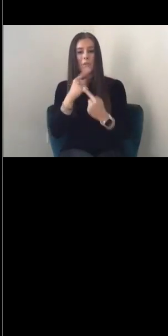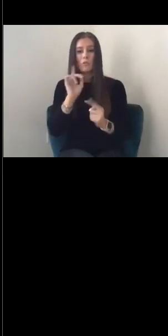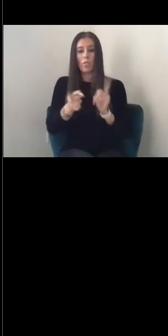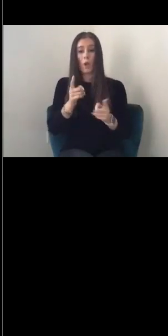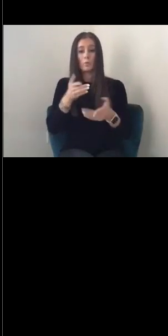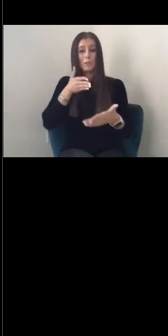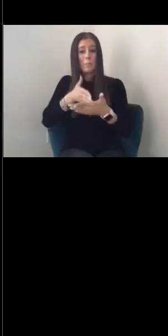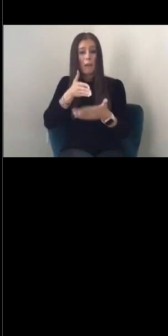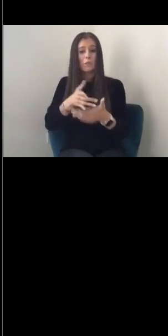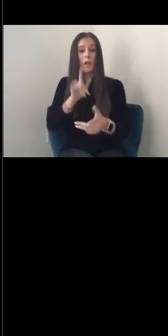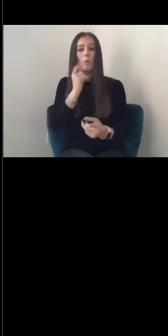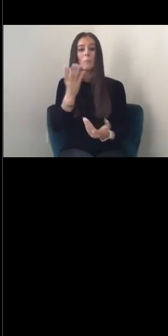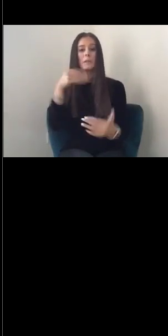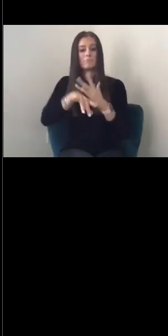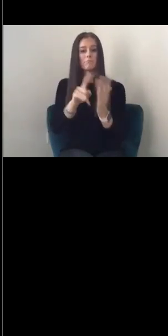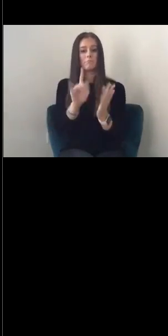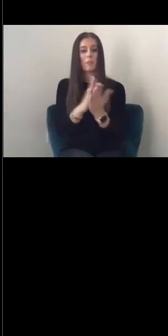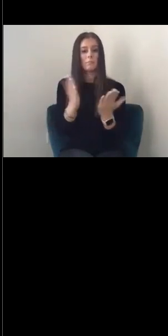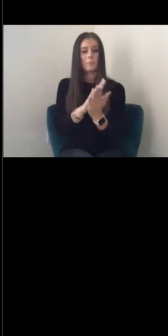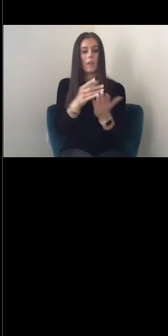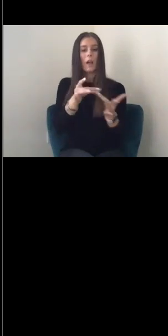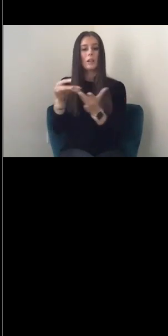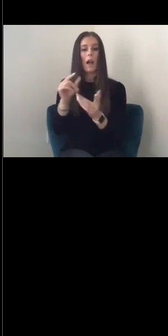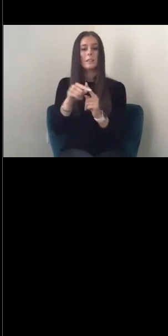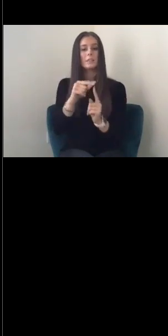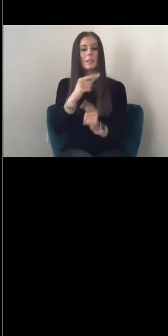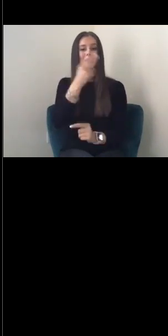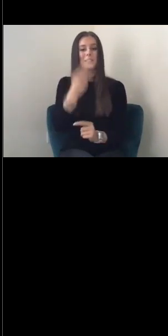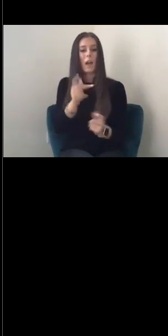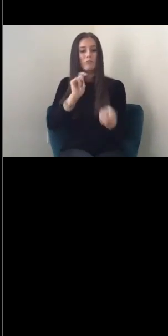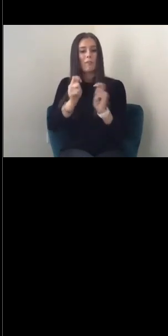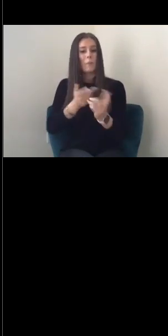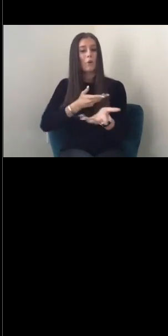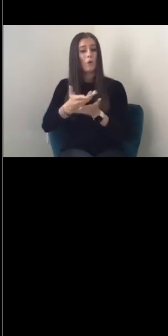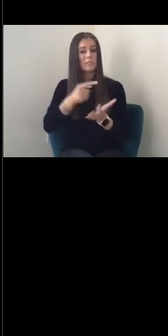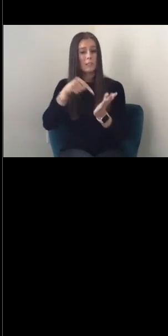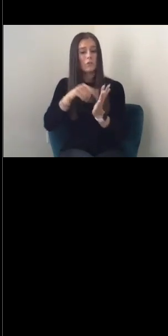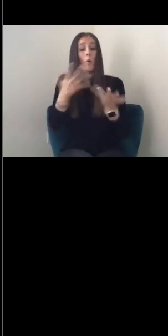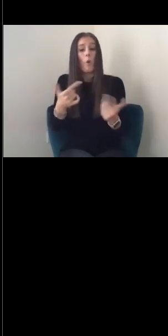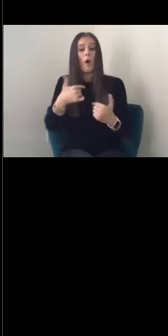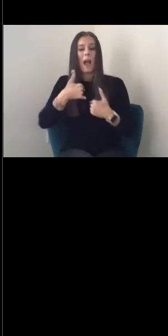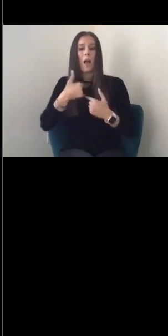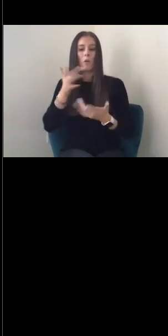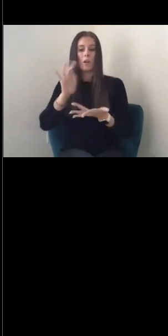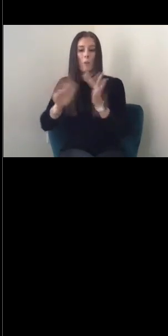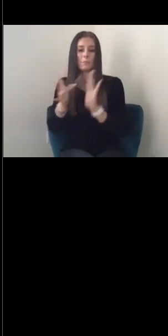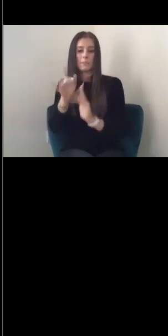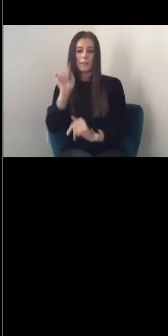available in the Guide to Design Refinement Consultation or on our exhibition website.